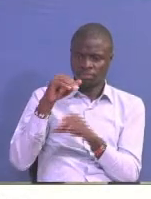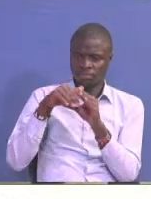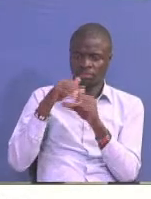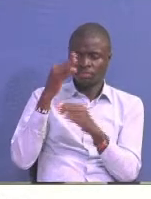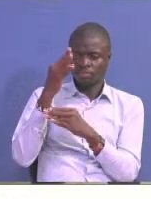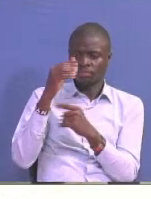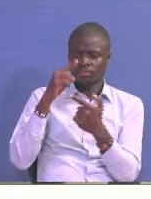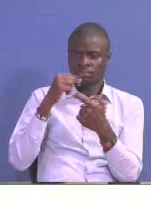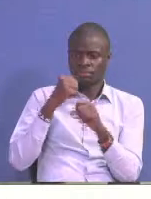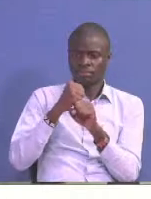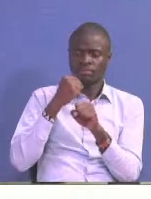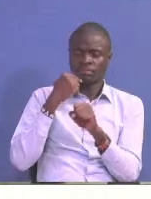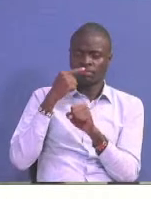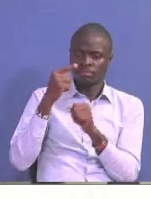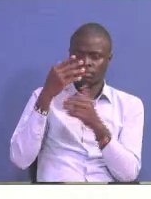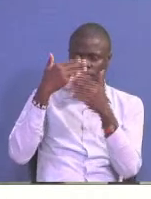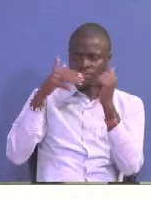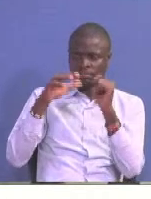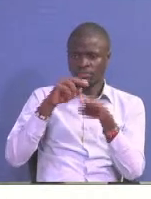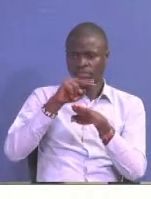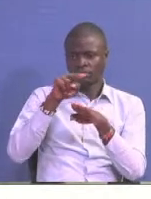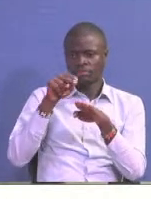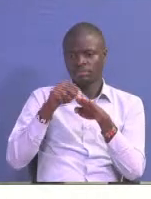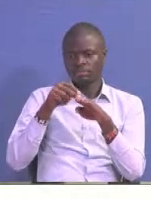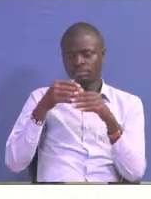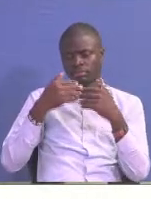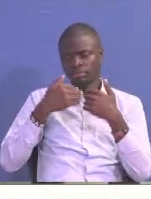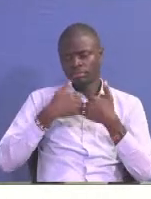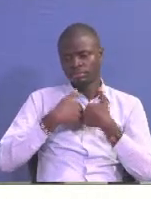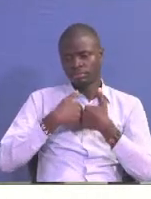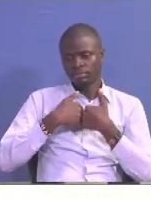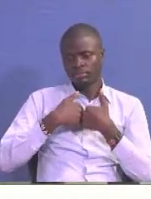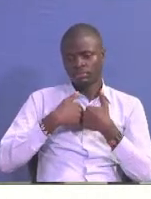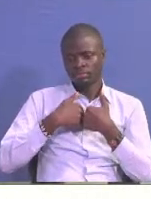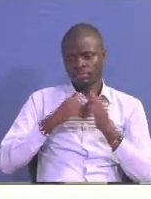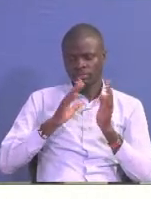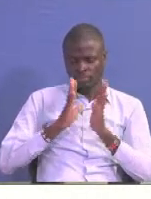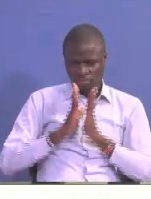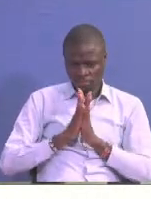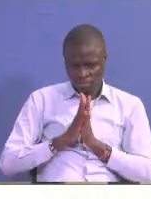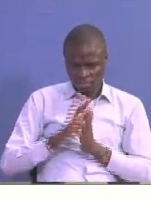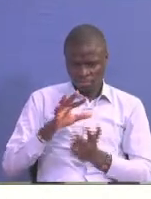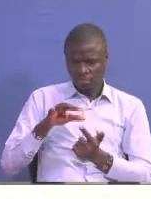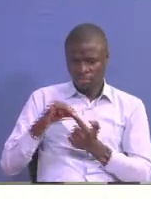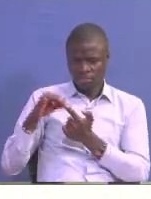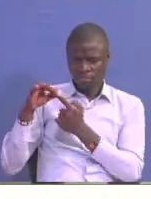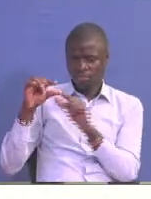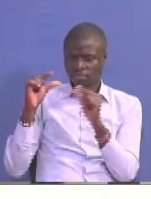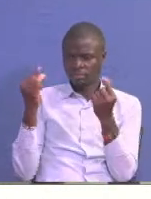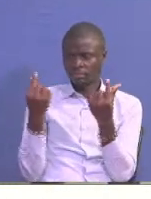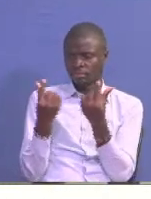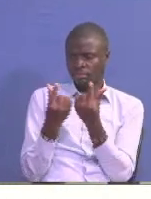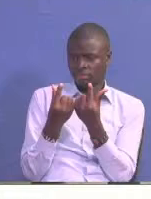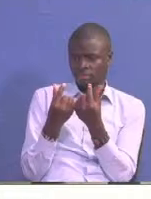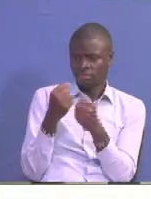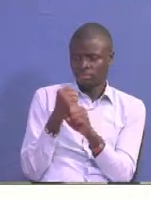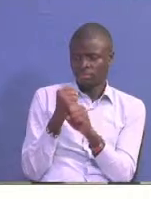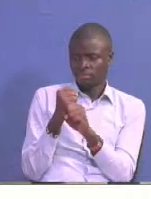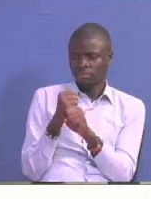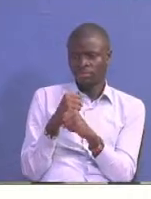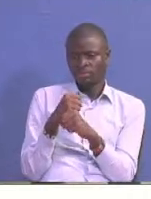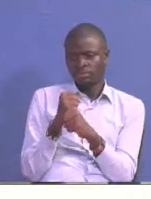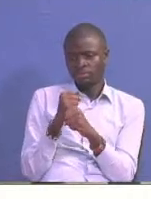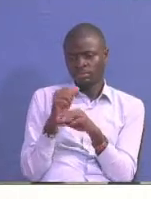to ensure that our universities and nation occupy a respected position in global competition